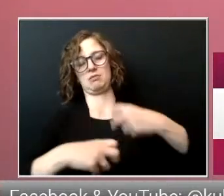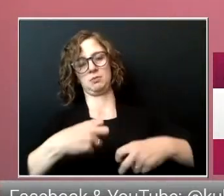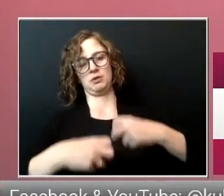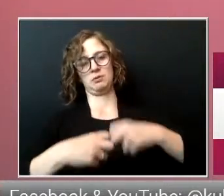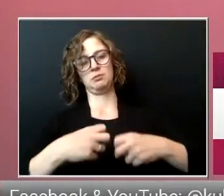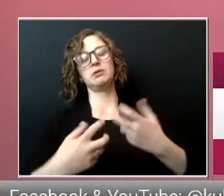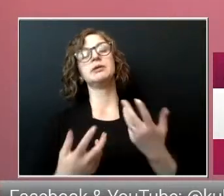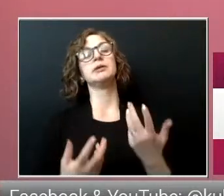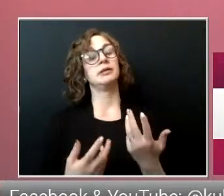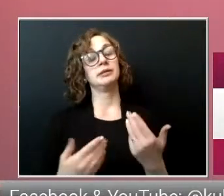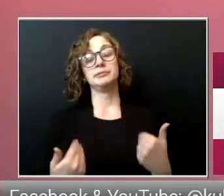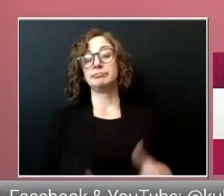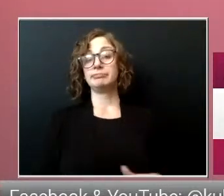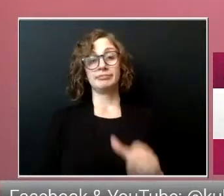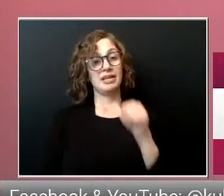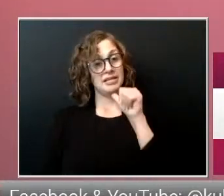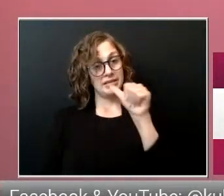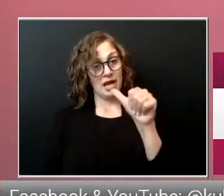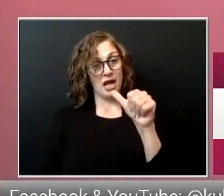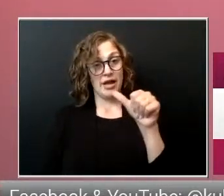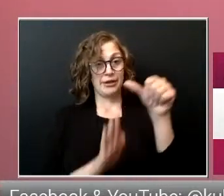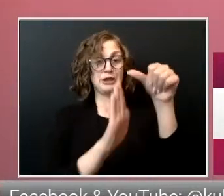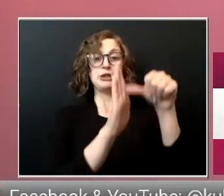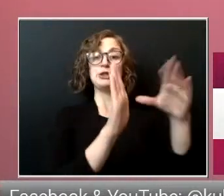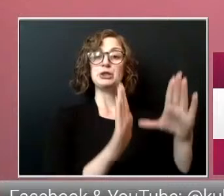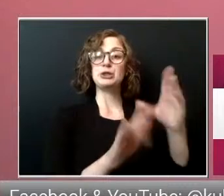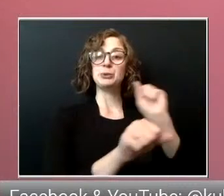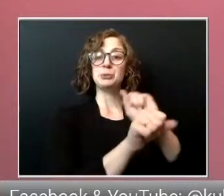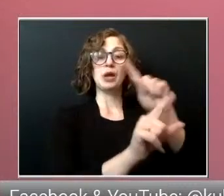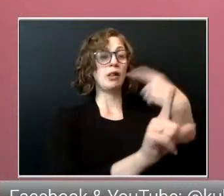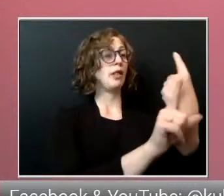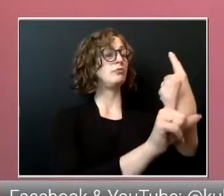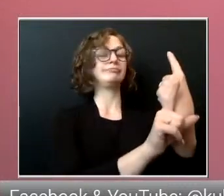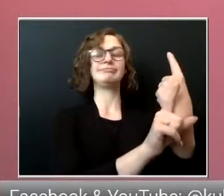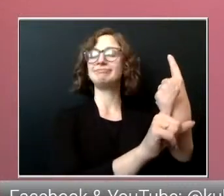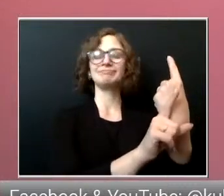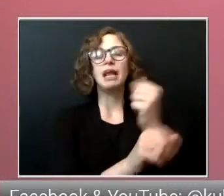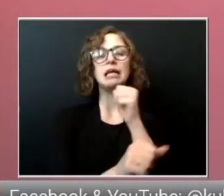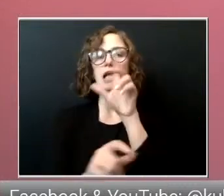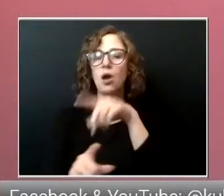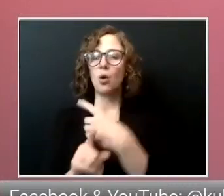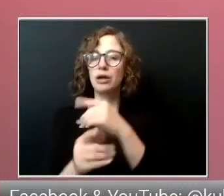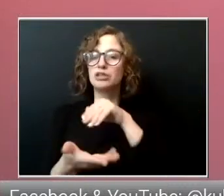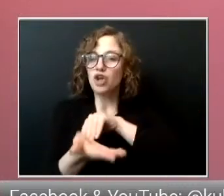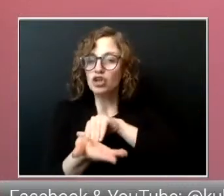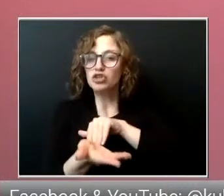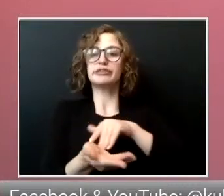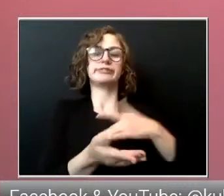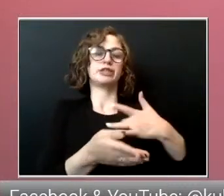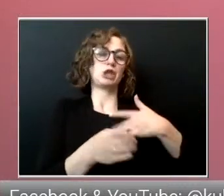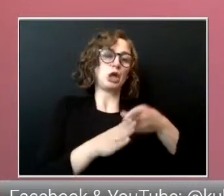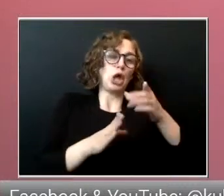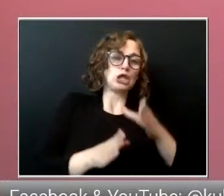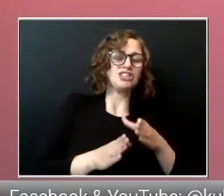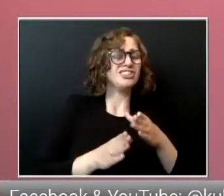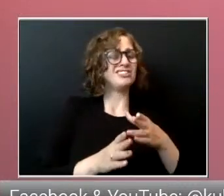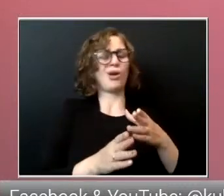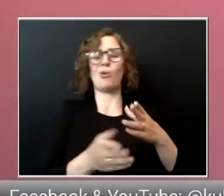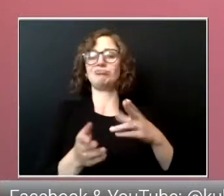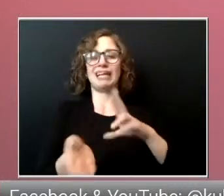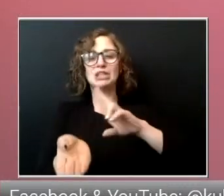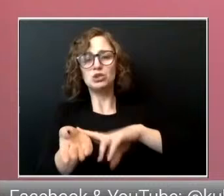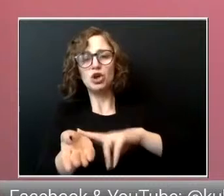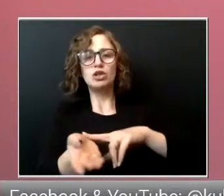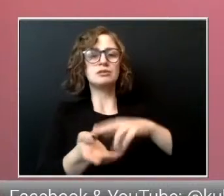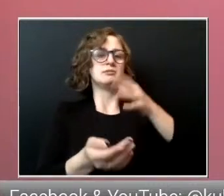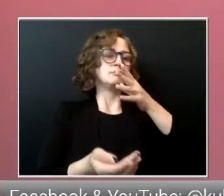is not just the surgeon, and it's not just the physician or cardiologist. It's the nurse, it's the parents, it's the